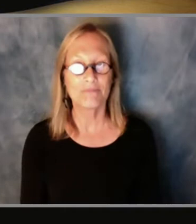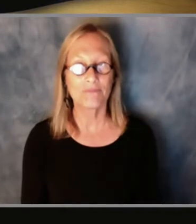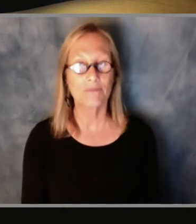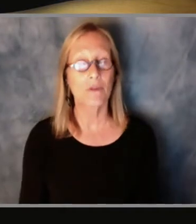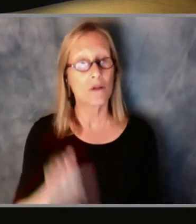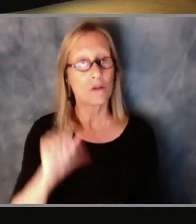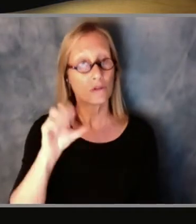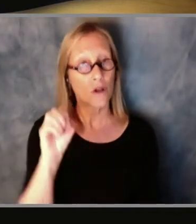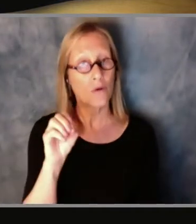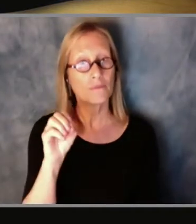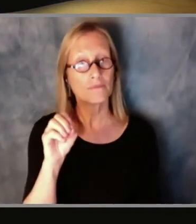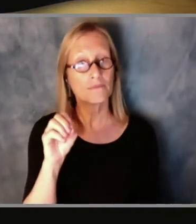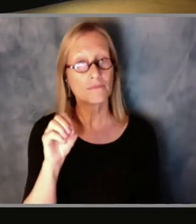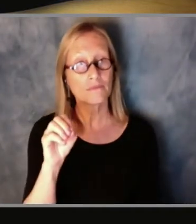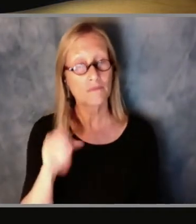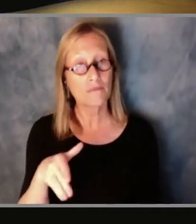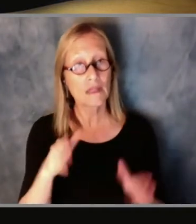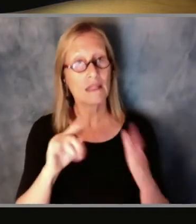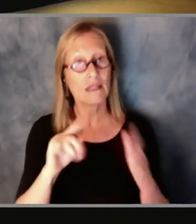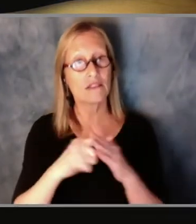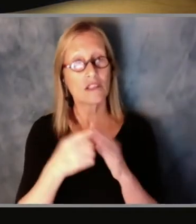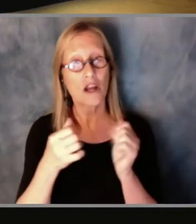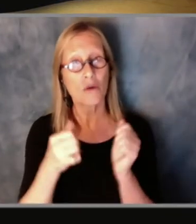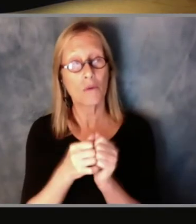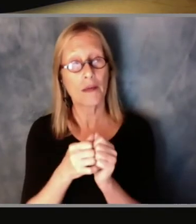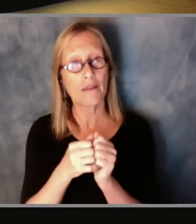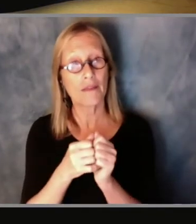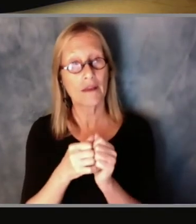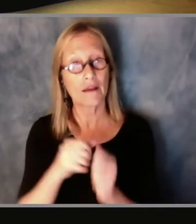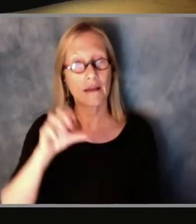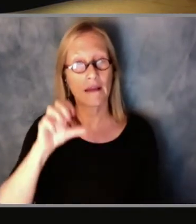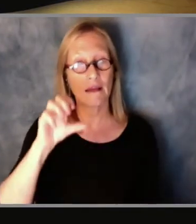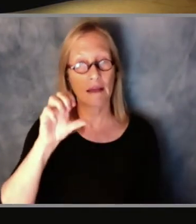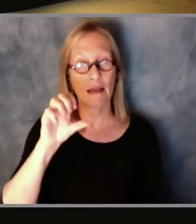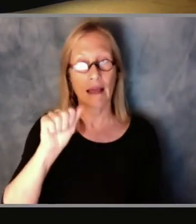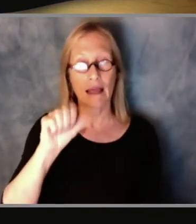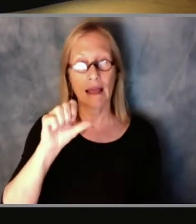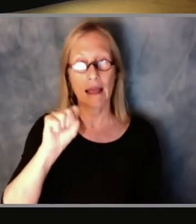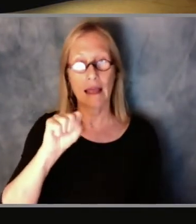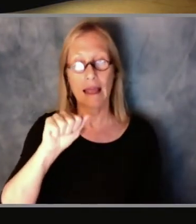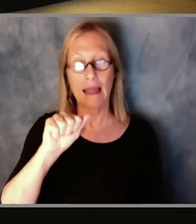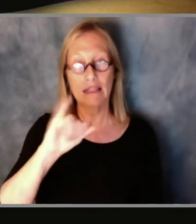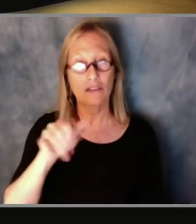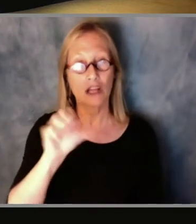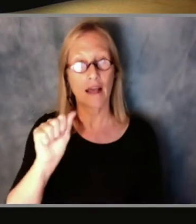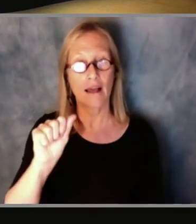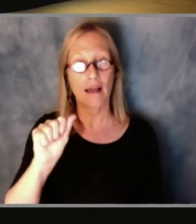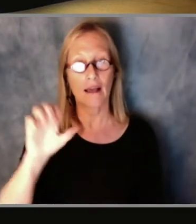So let's start with Asia Iyer.